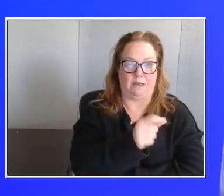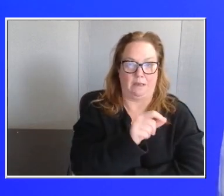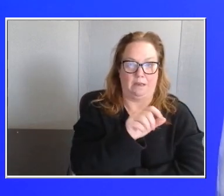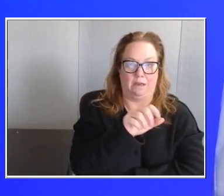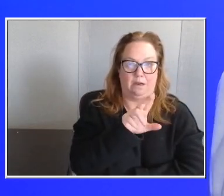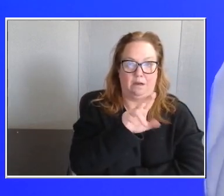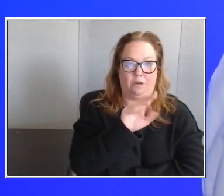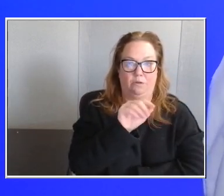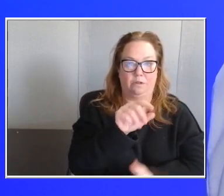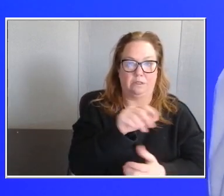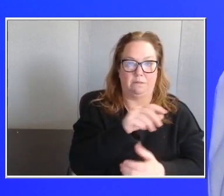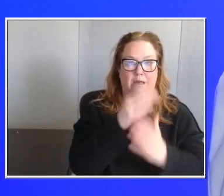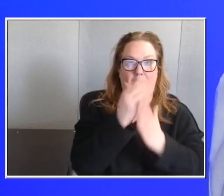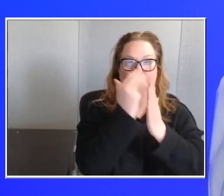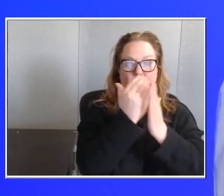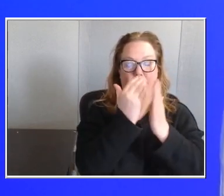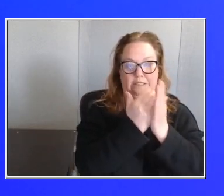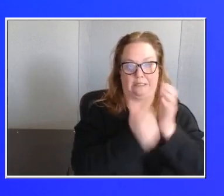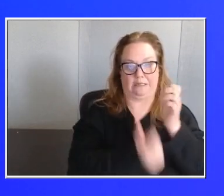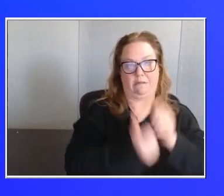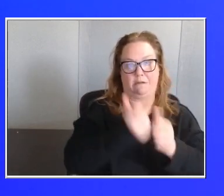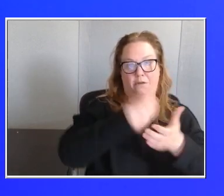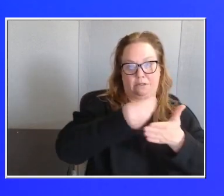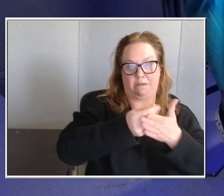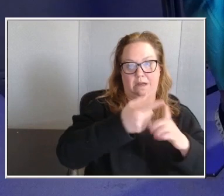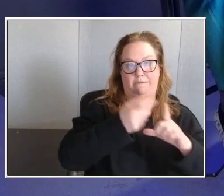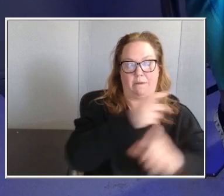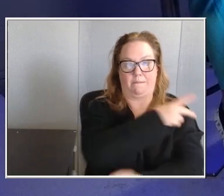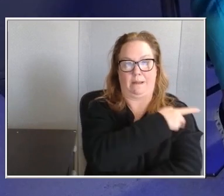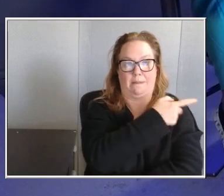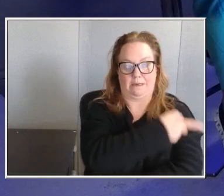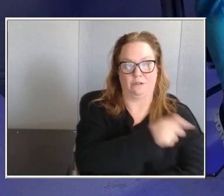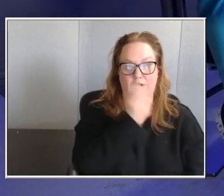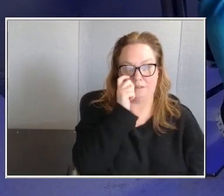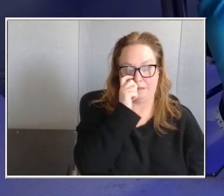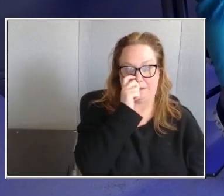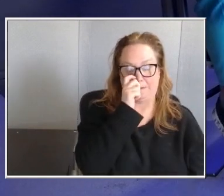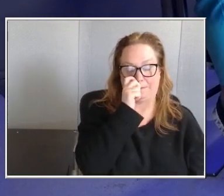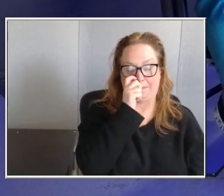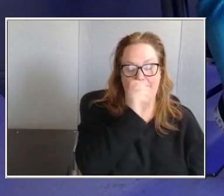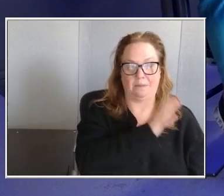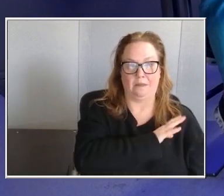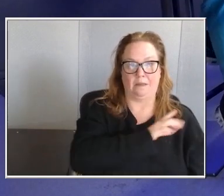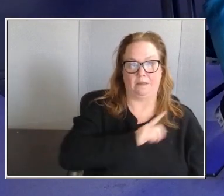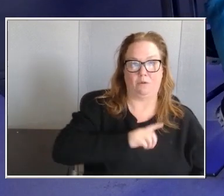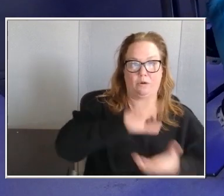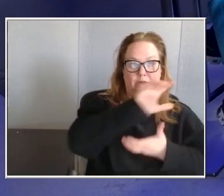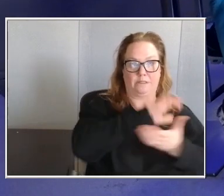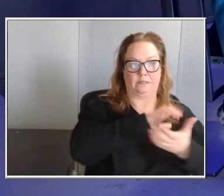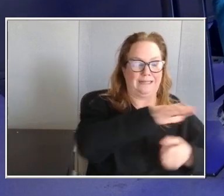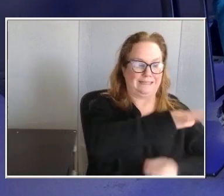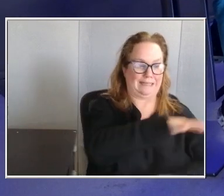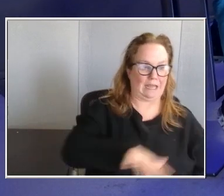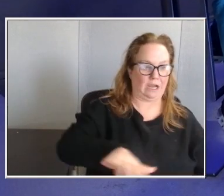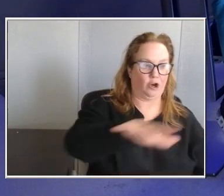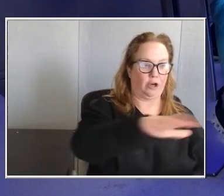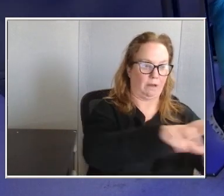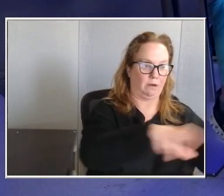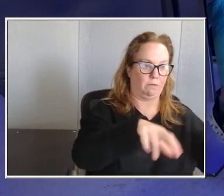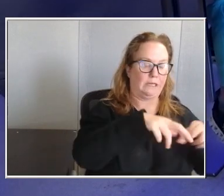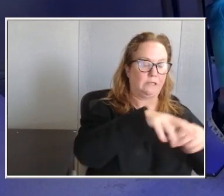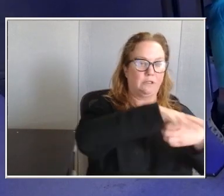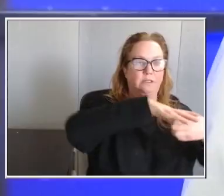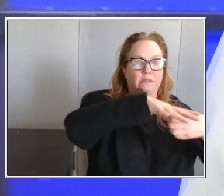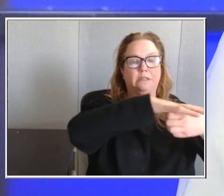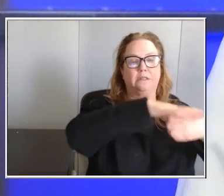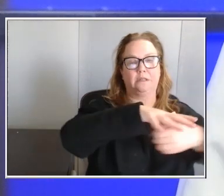the list. So that's where they get the majority of their money, is through patients. So it's the board is from a mix. It's geographic by region. Yeah. So